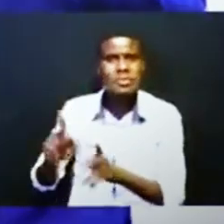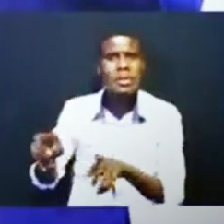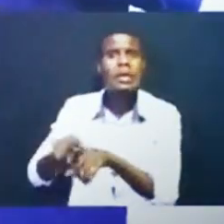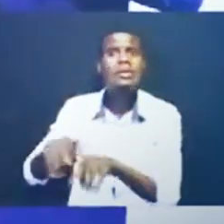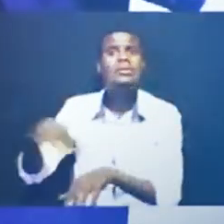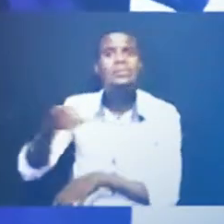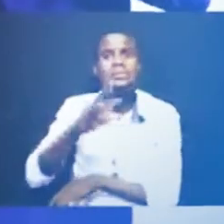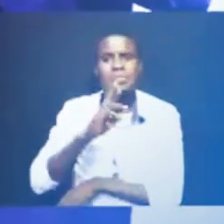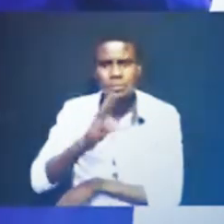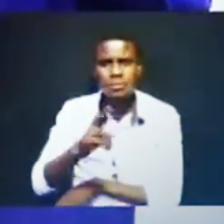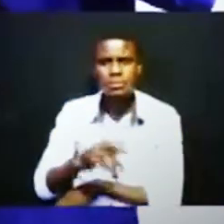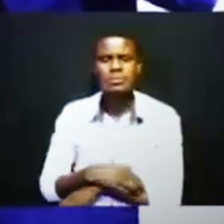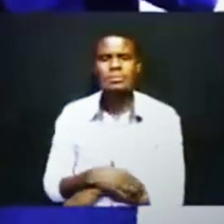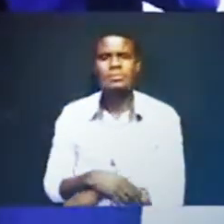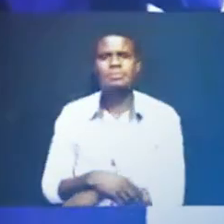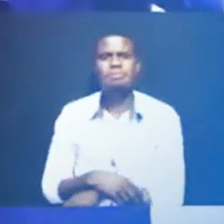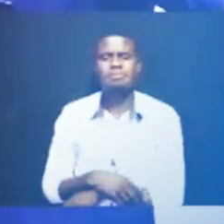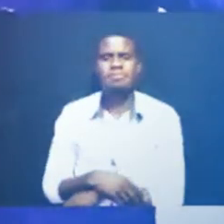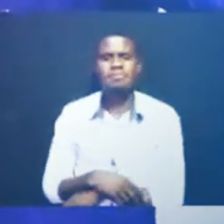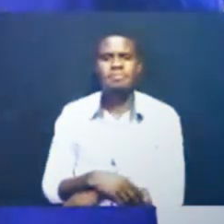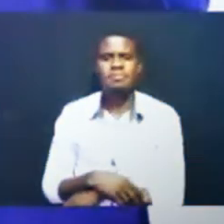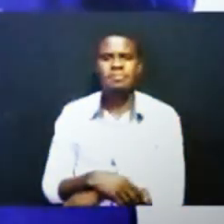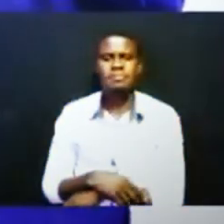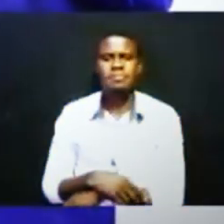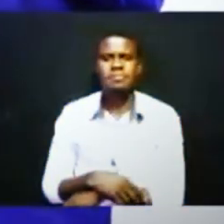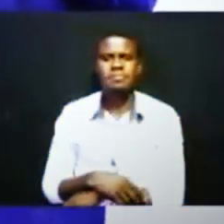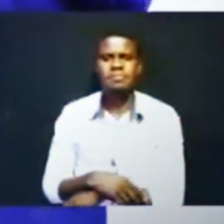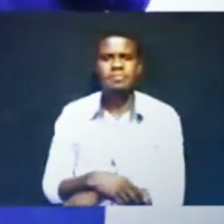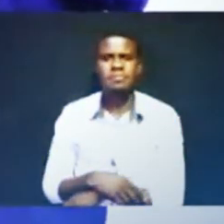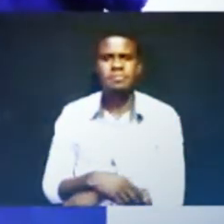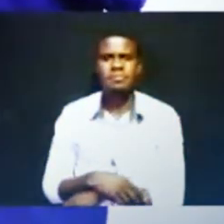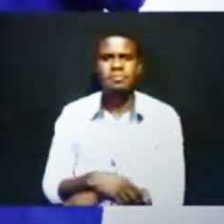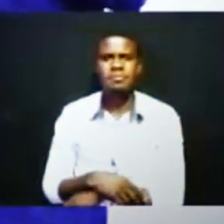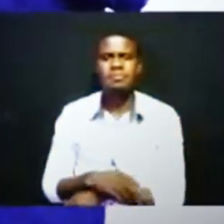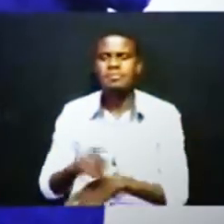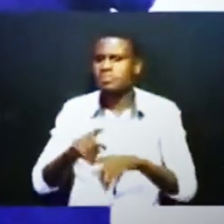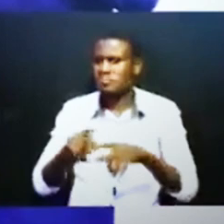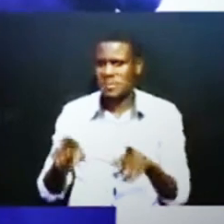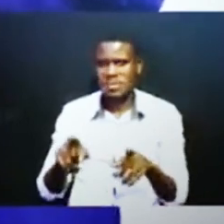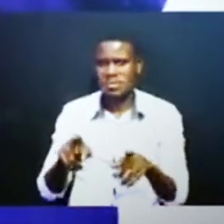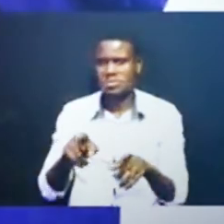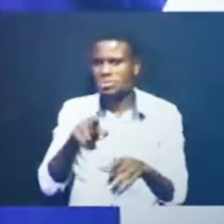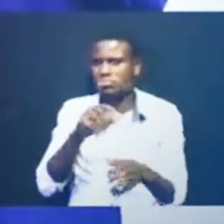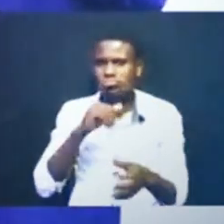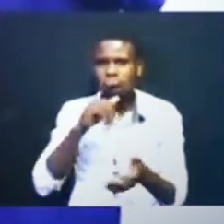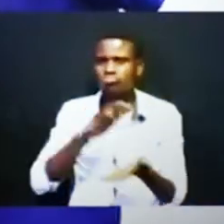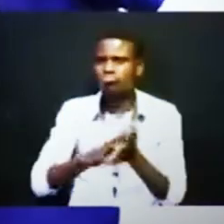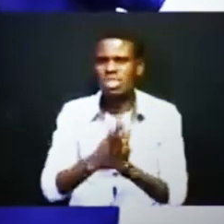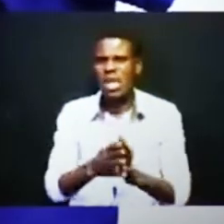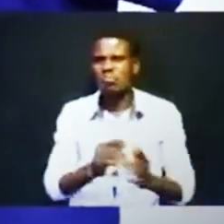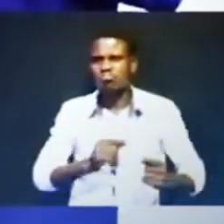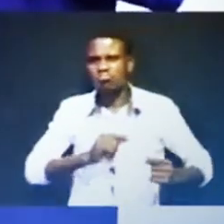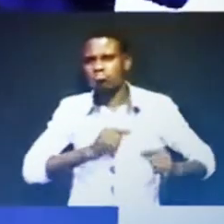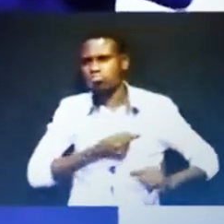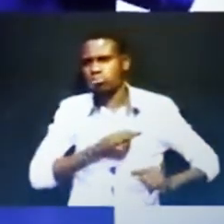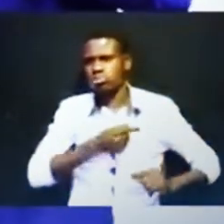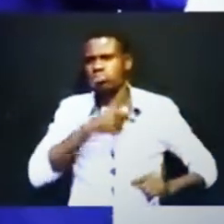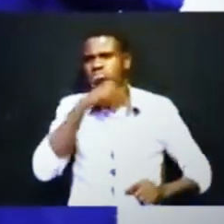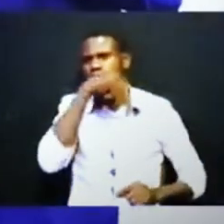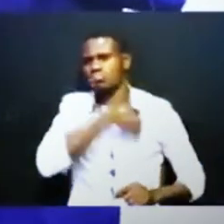really are. Yet without being bitter or critical of them.